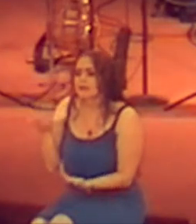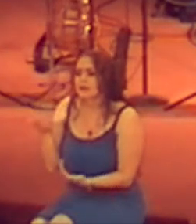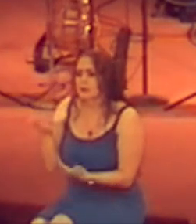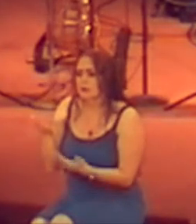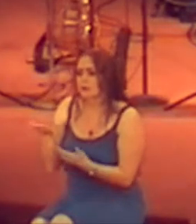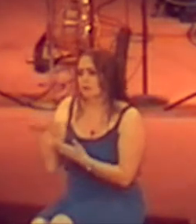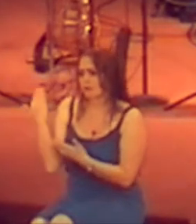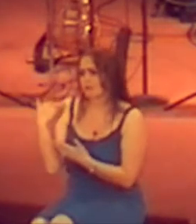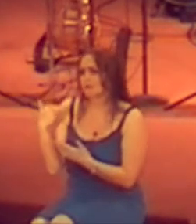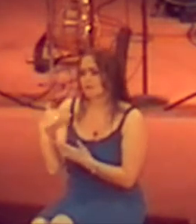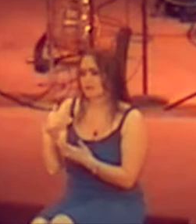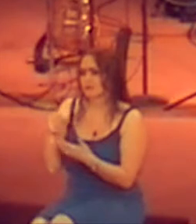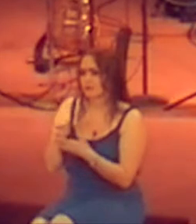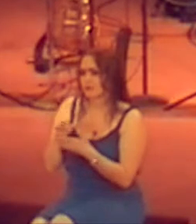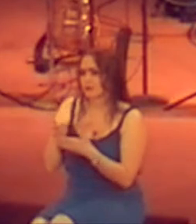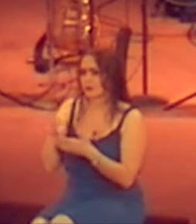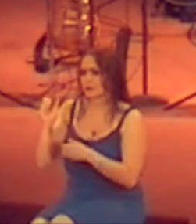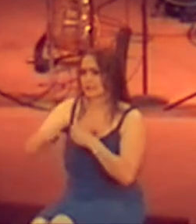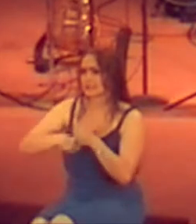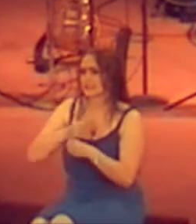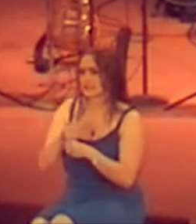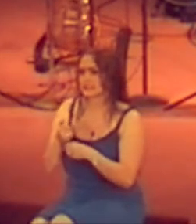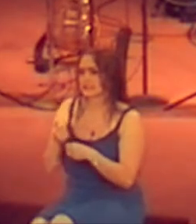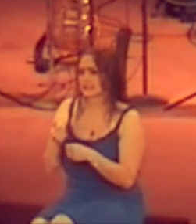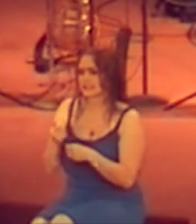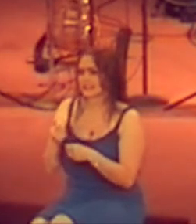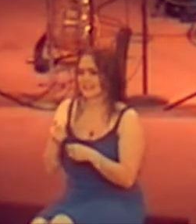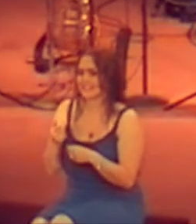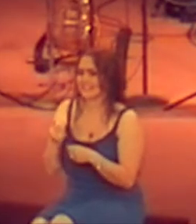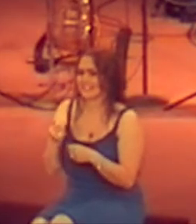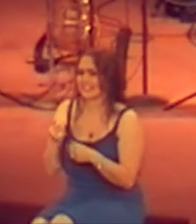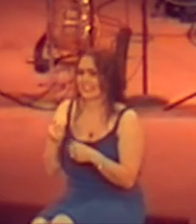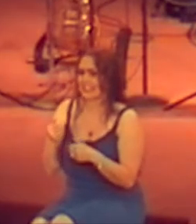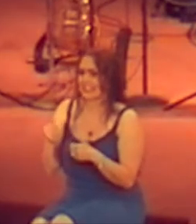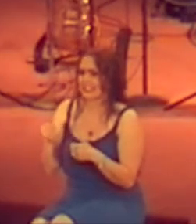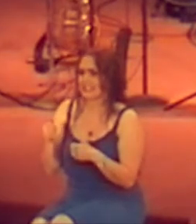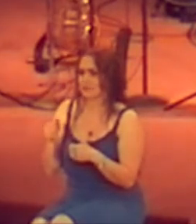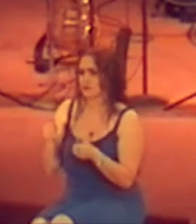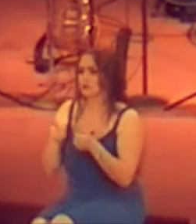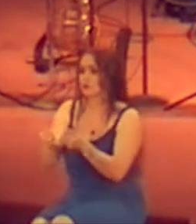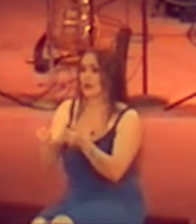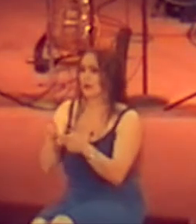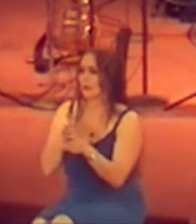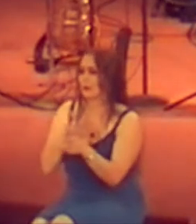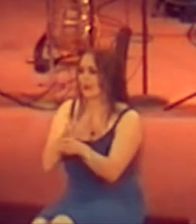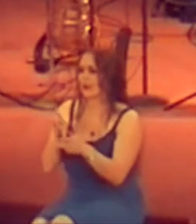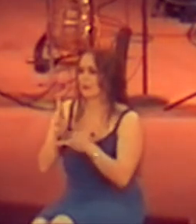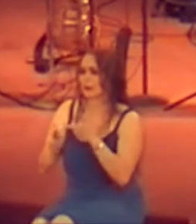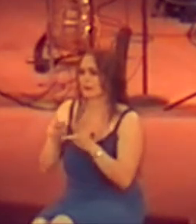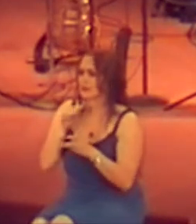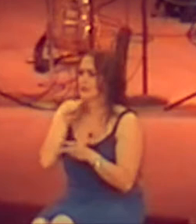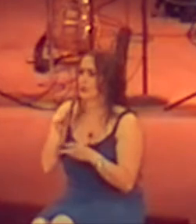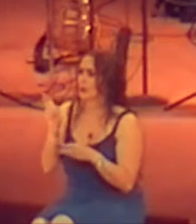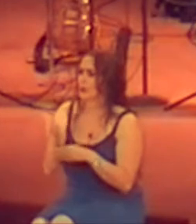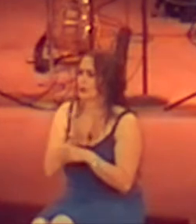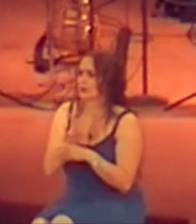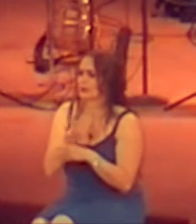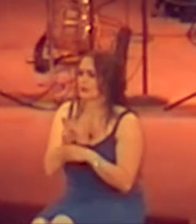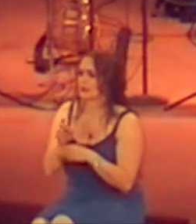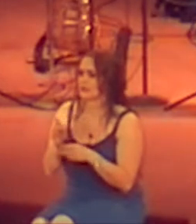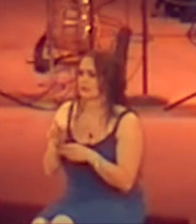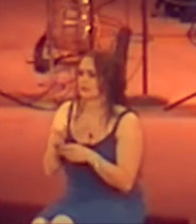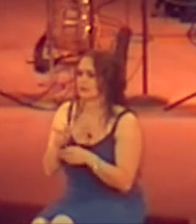Missouri, God really blessed me with people who know how to use their turn signals. Having been back here, it's a different story. I've been one